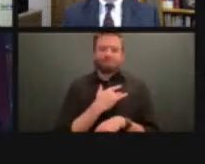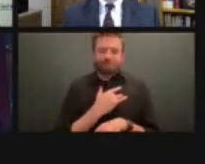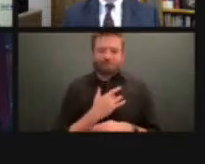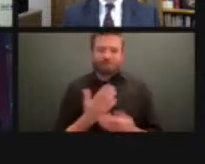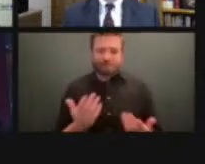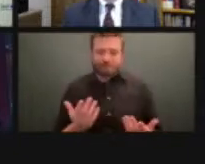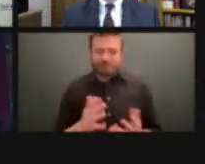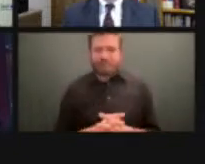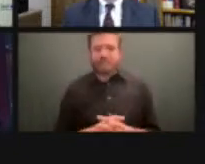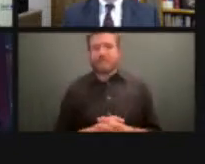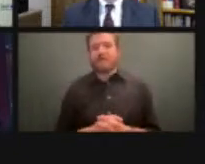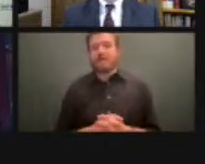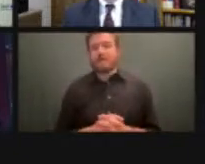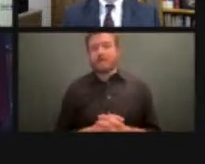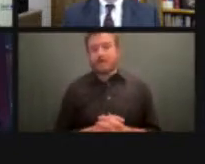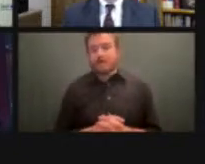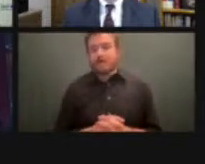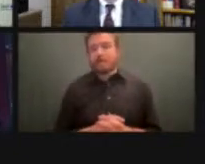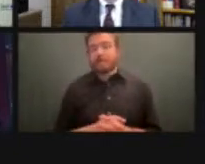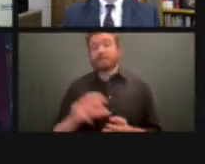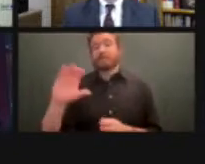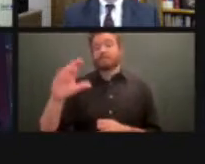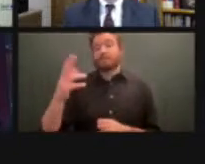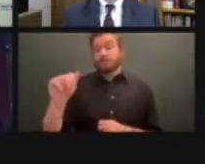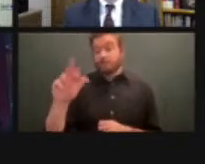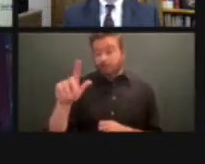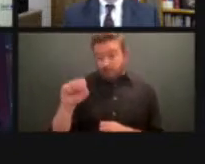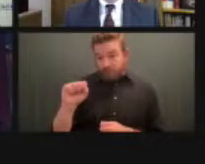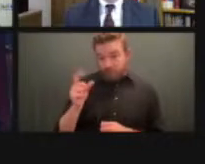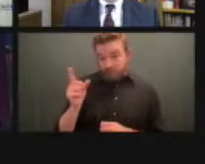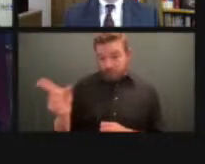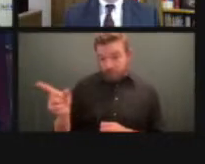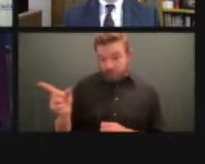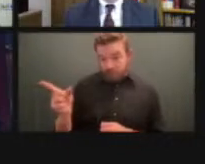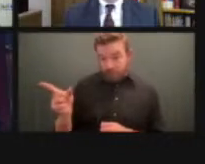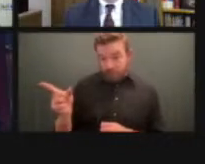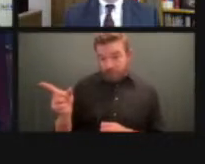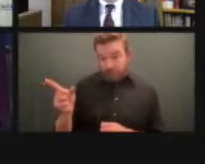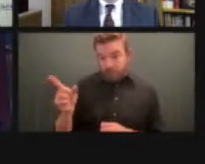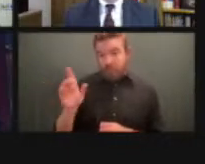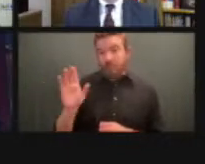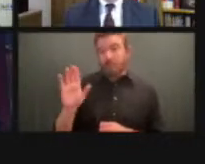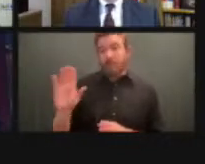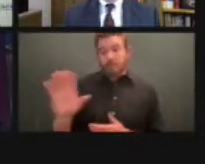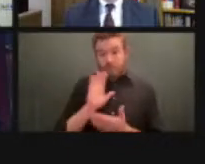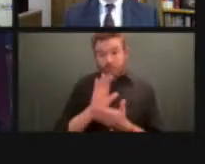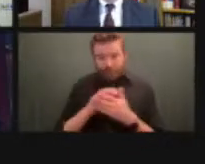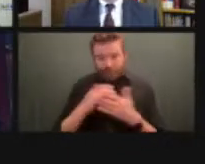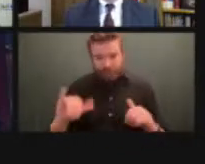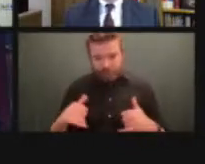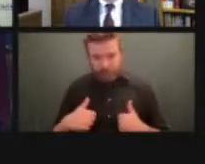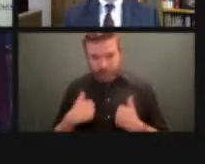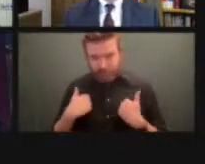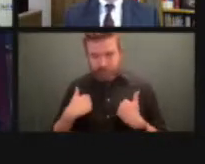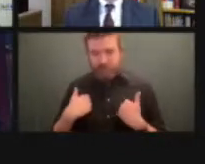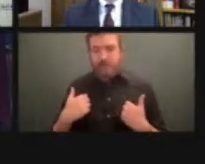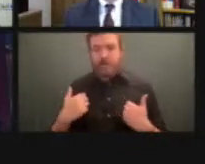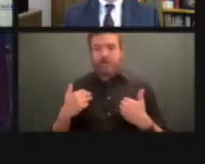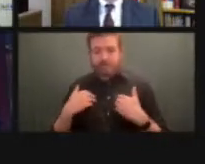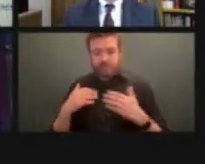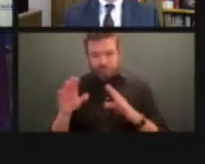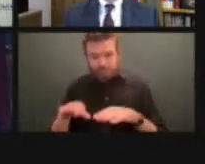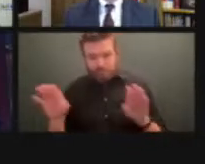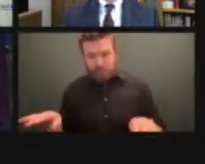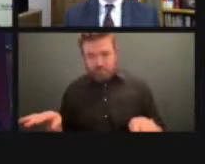Charles left his wife, Kathy, on the left. I'll come back to Kathy in a moment. His children, their children, Michelle and Michael, and I had the great honor of speaking with Michael